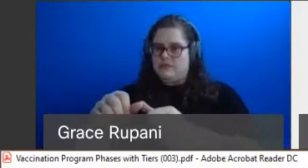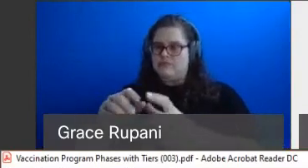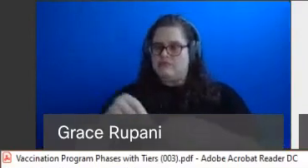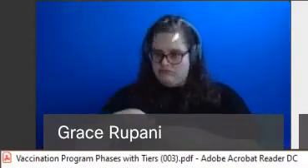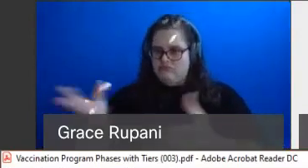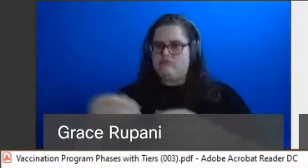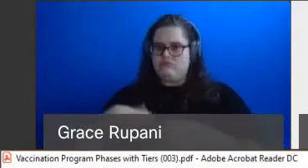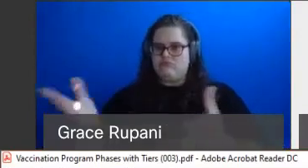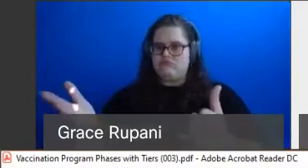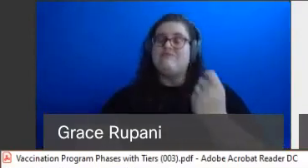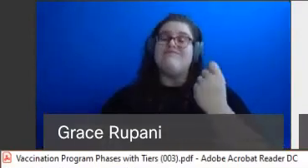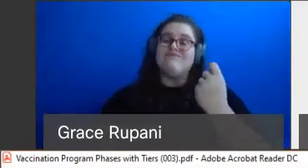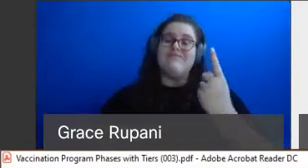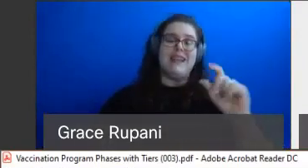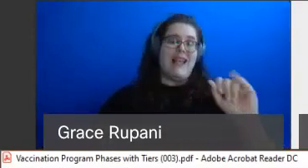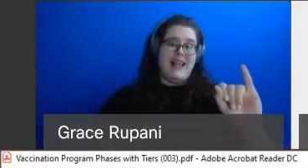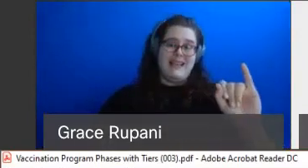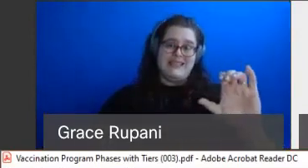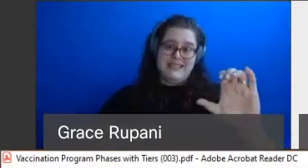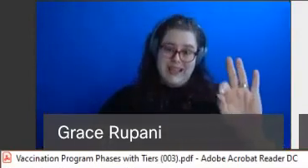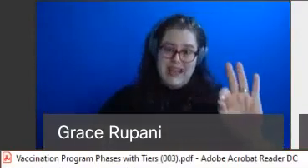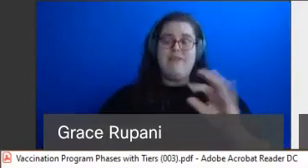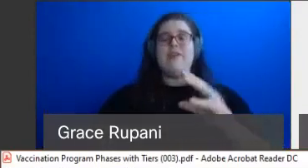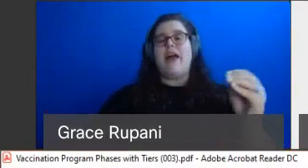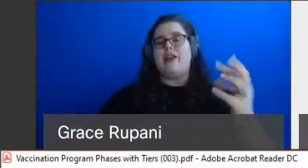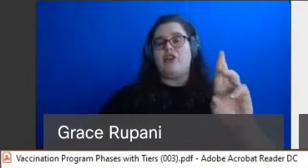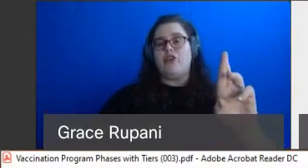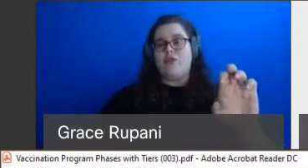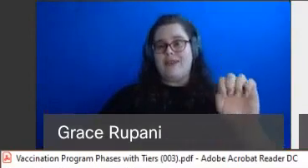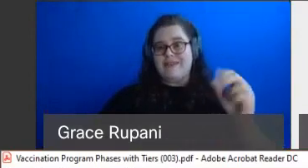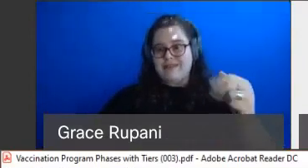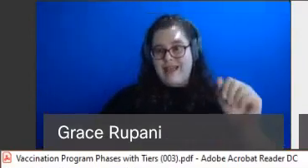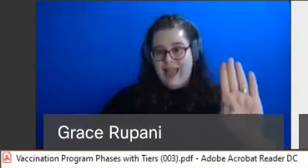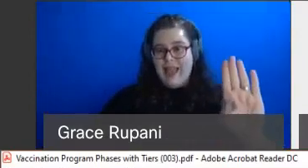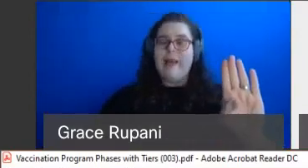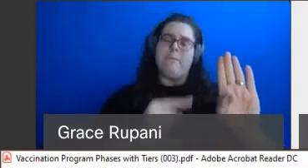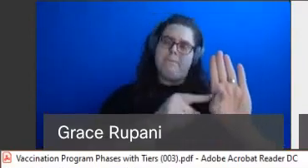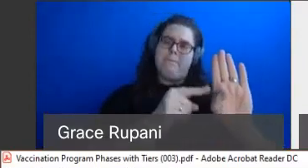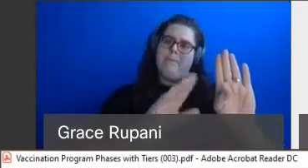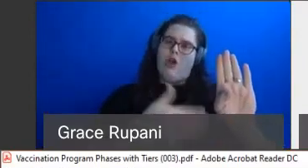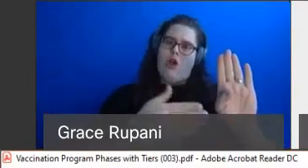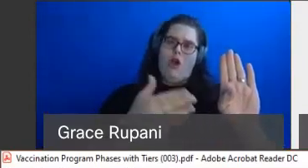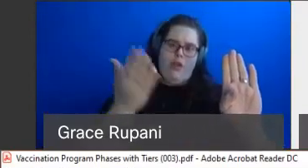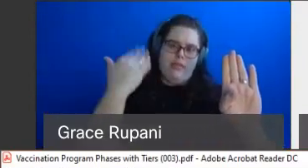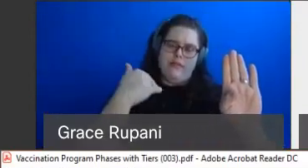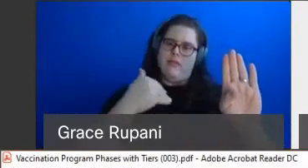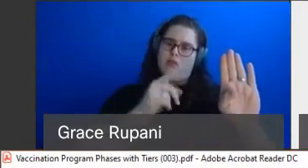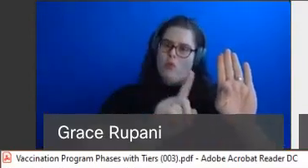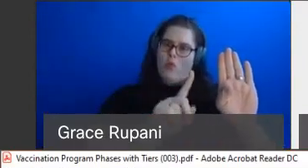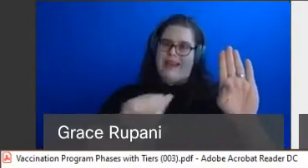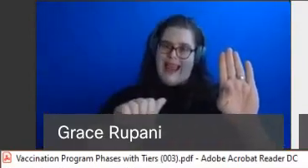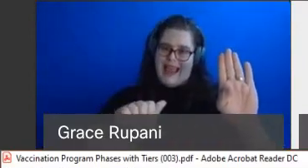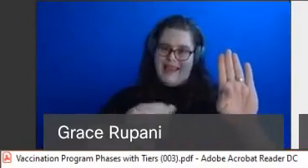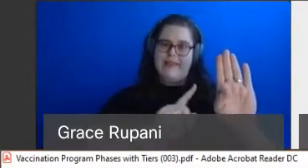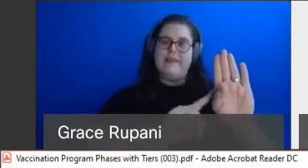in intermediate care facilities and residential habilitation were considered 1A, they were the part of 1A that